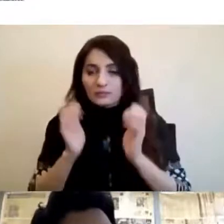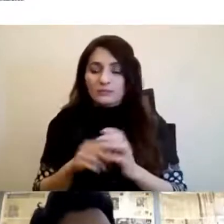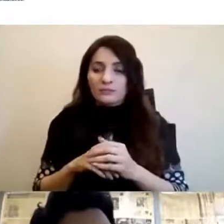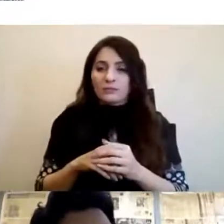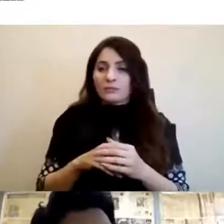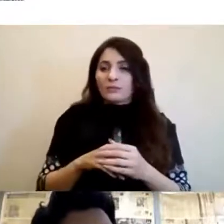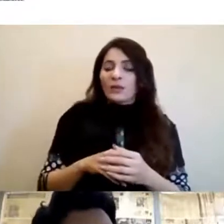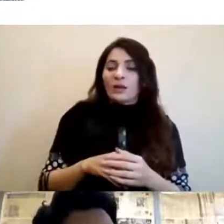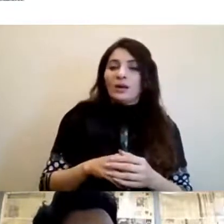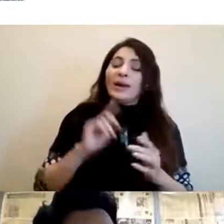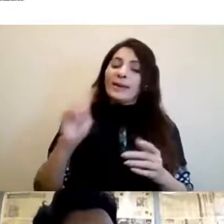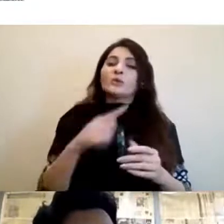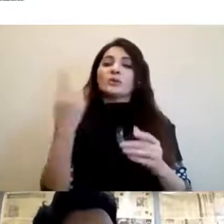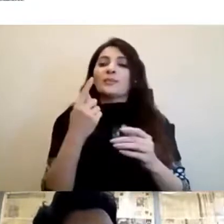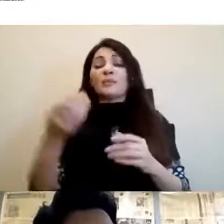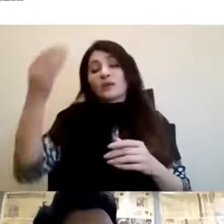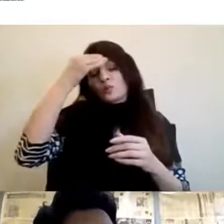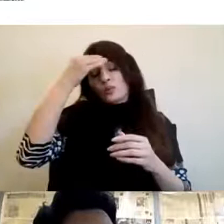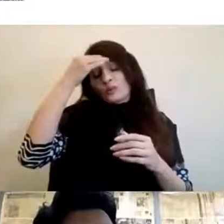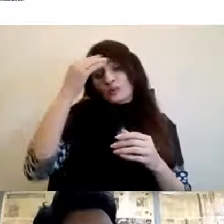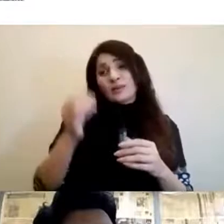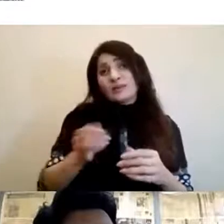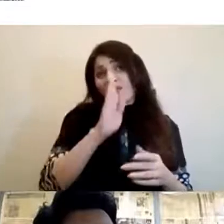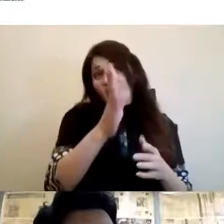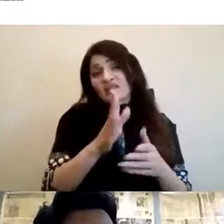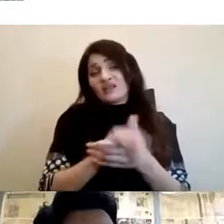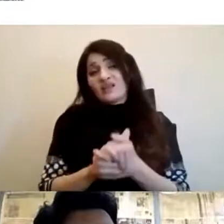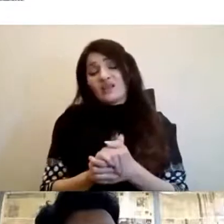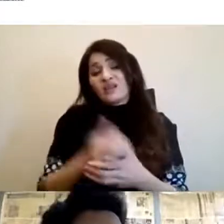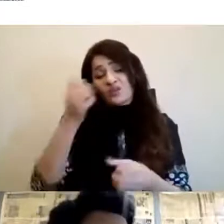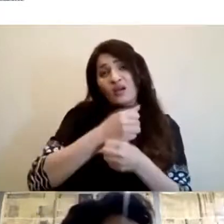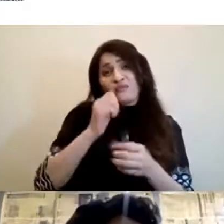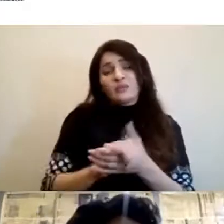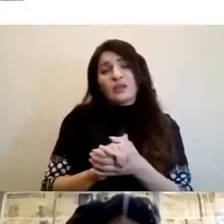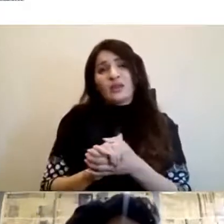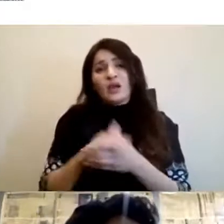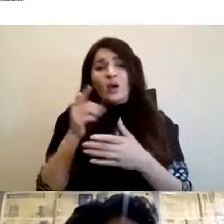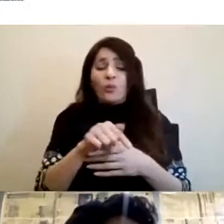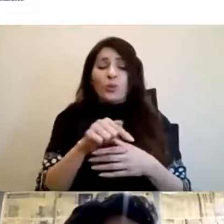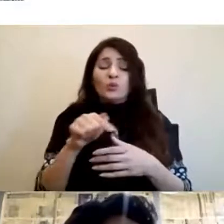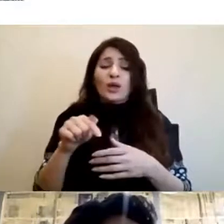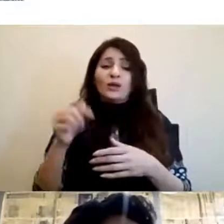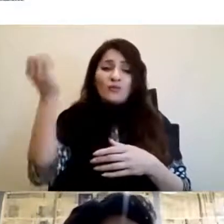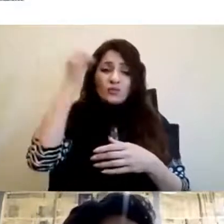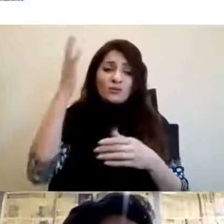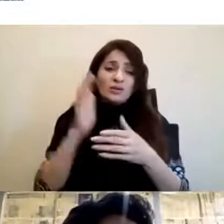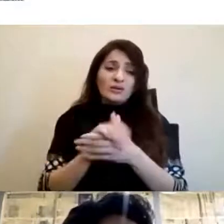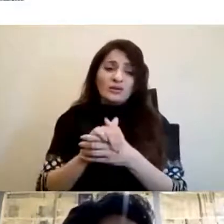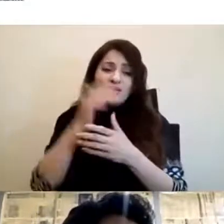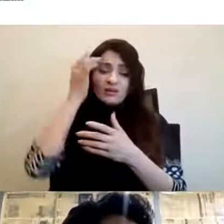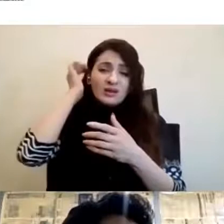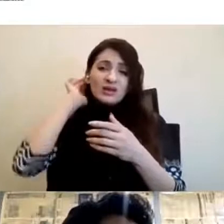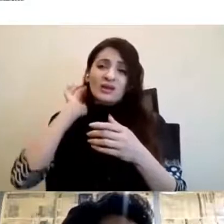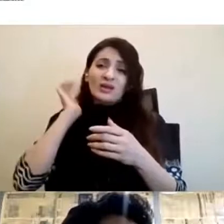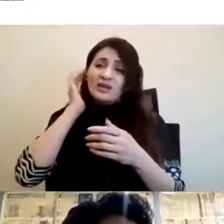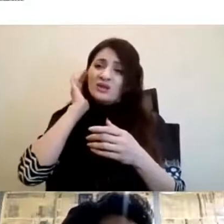One of the biggest challenges we face when we work with the government is still they believe, people with disabilities is a very small part